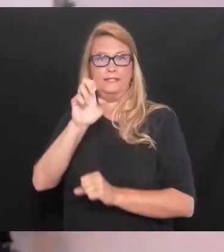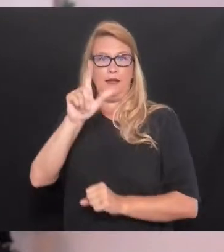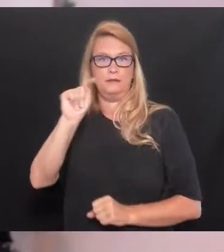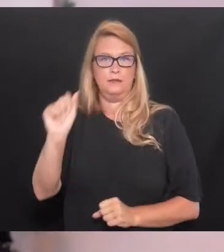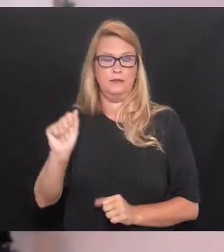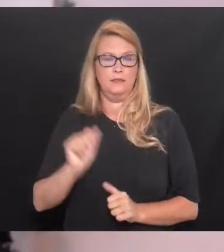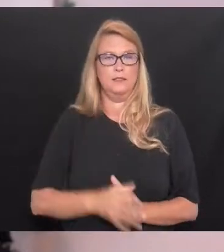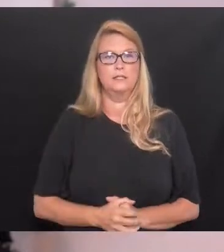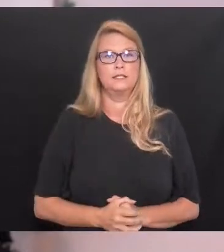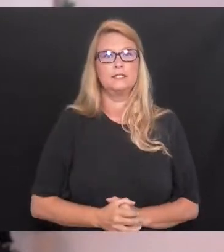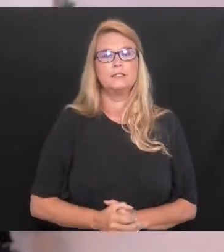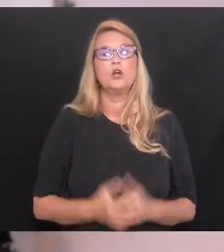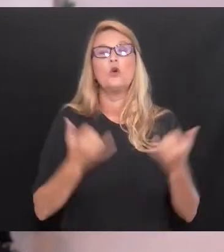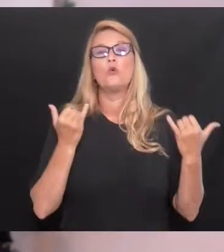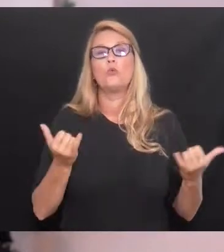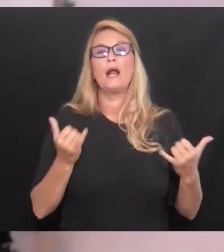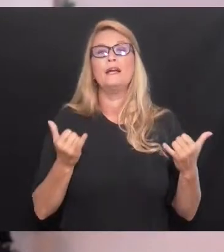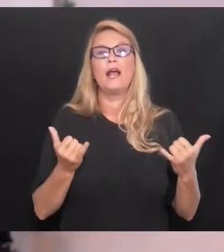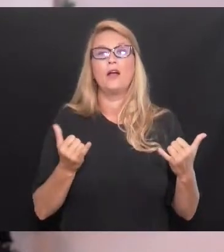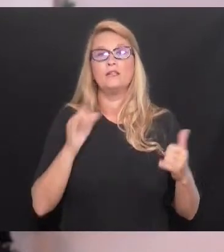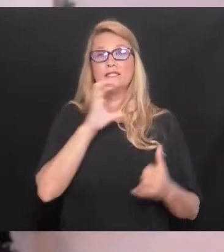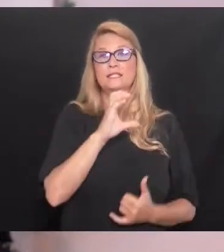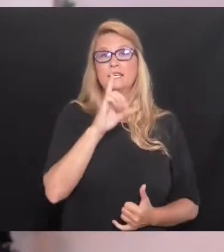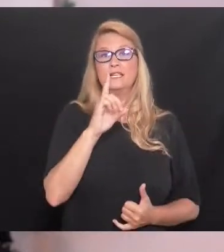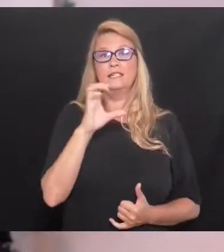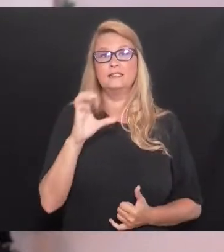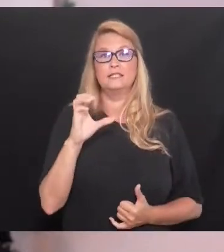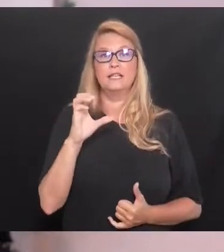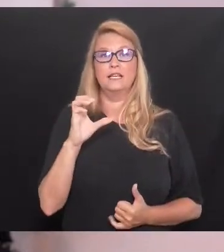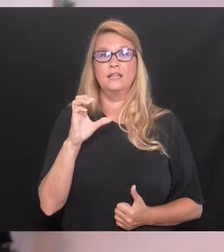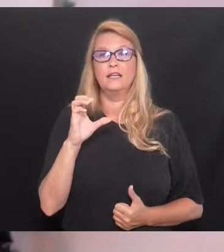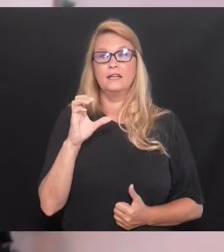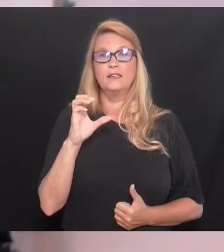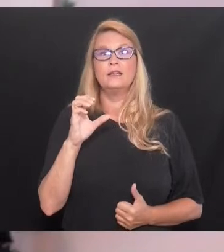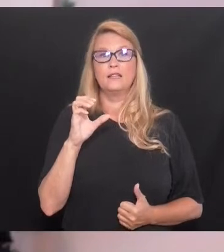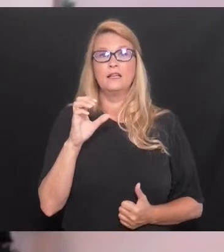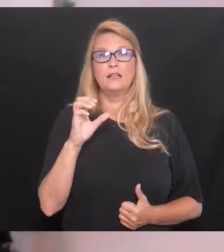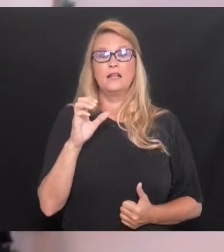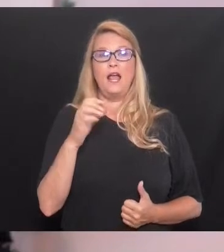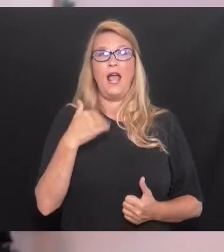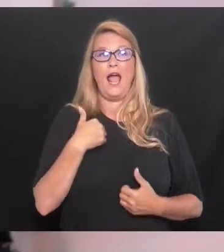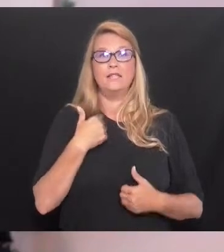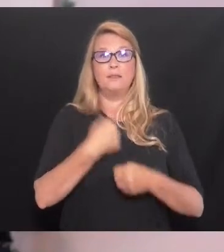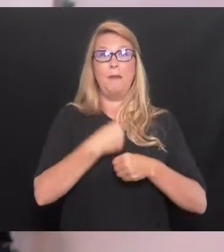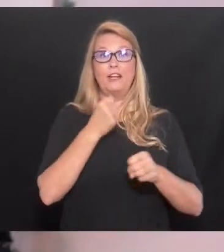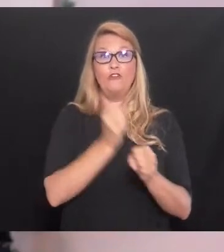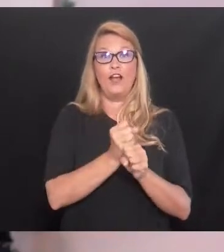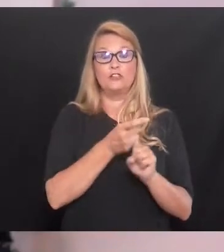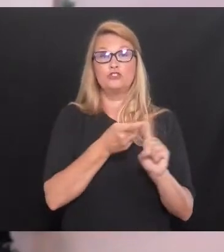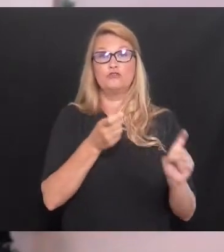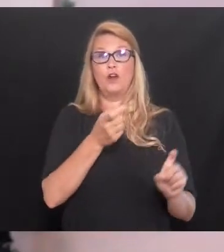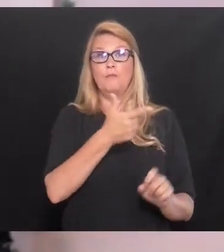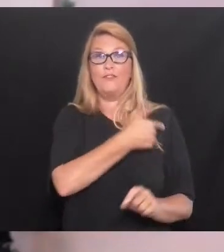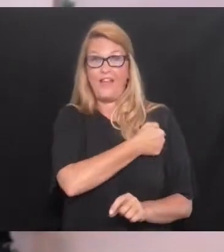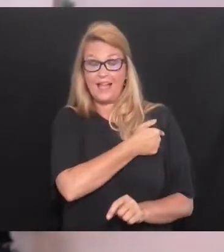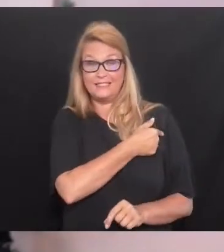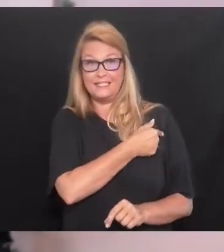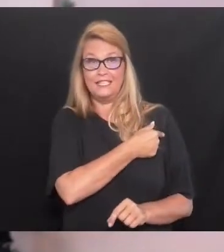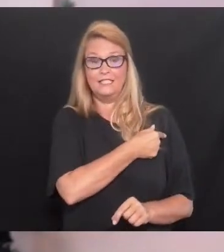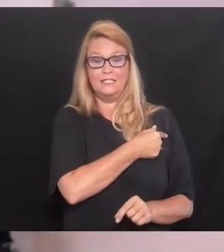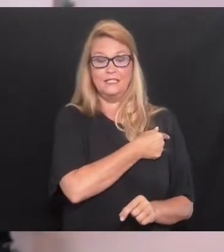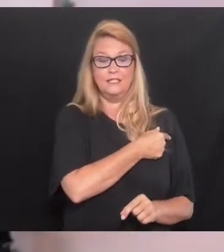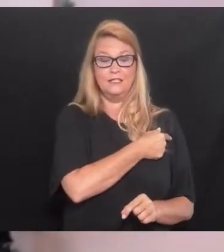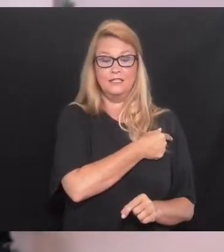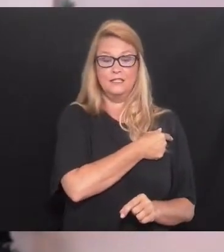critical look that's being done now that the CDC is following with the vaccine manufacturers to look at the amount